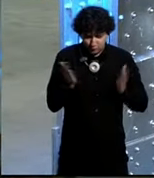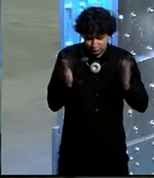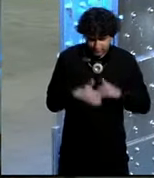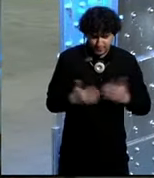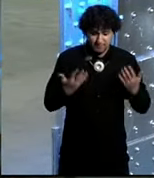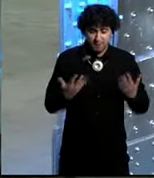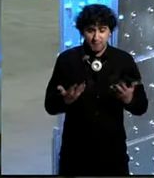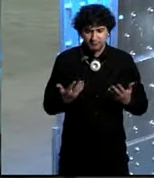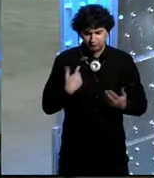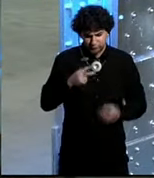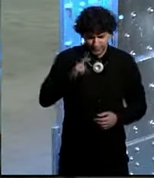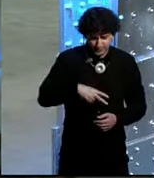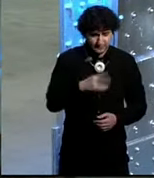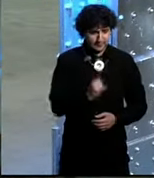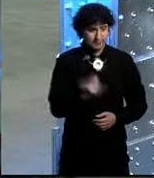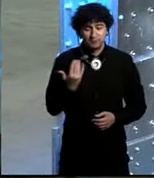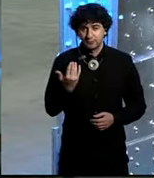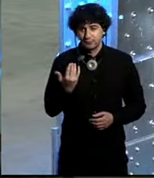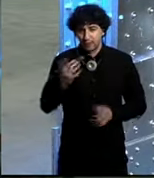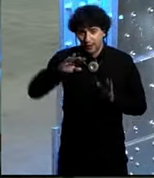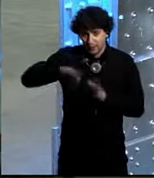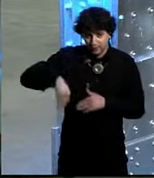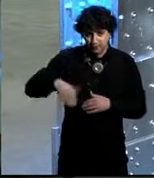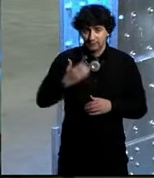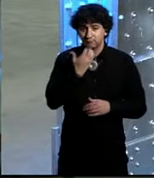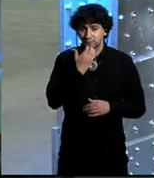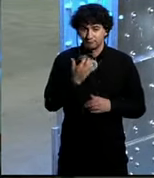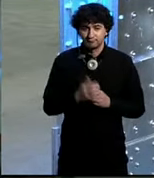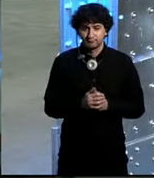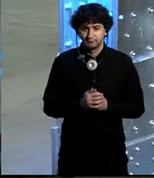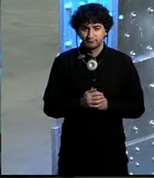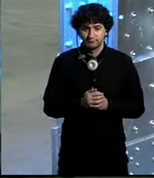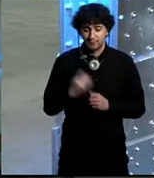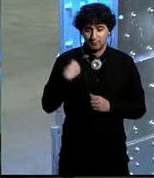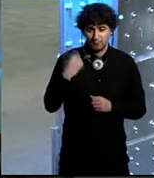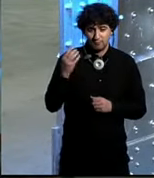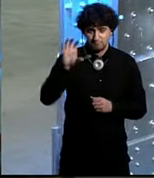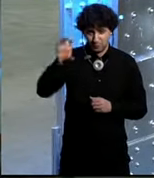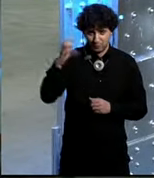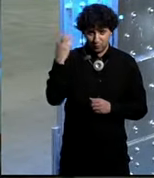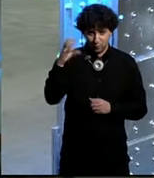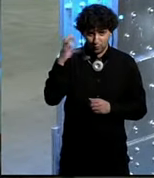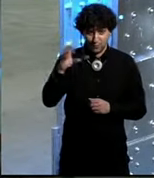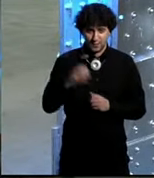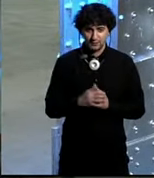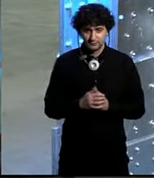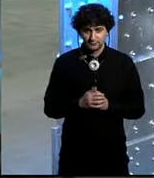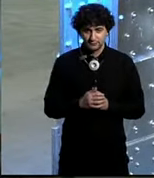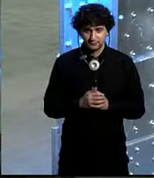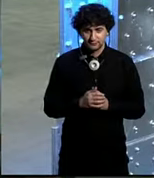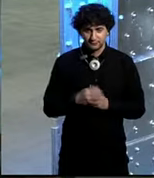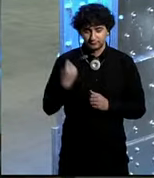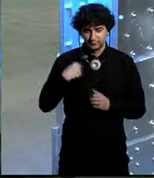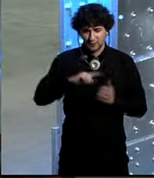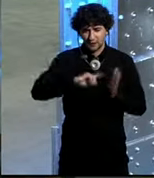I don't have exact data, but I know there is research that has been done, such as the case I mentioned before about